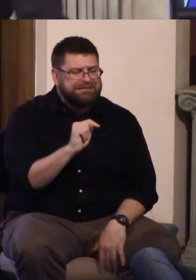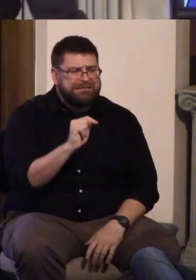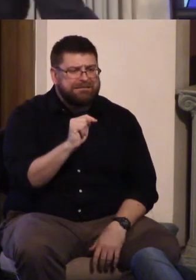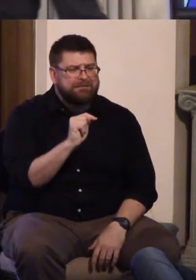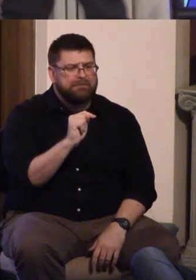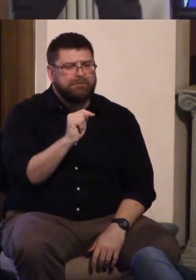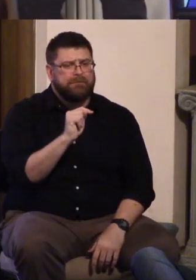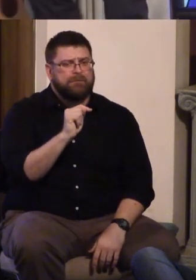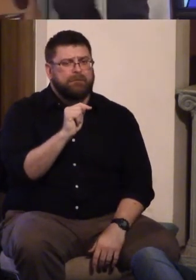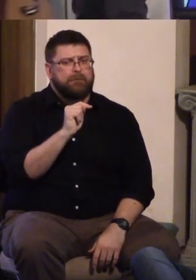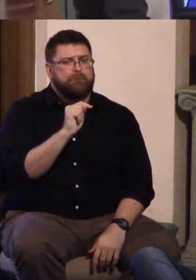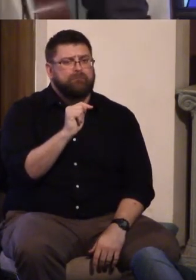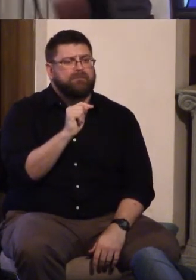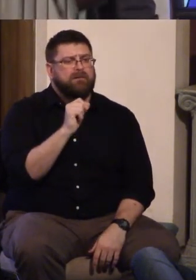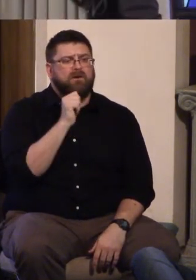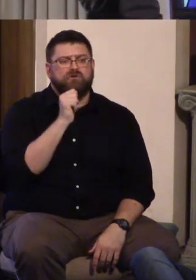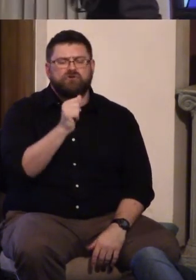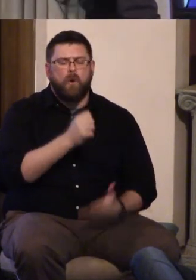of our breath.